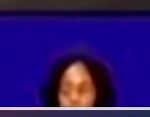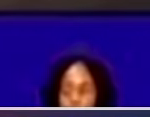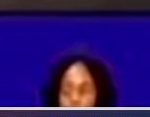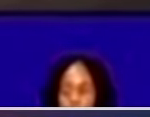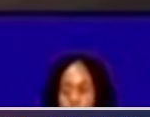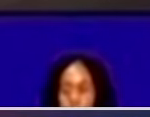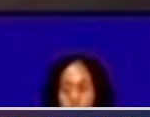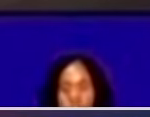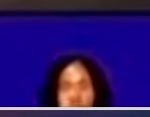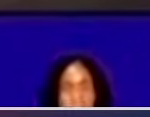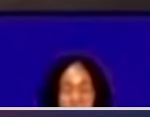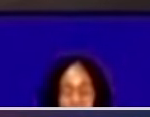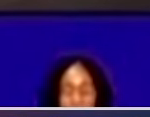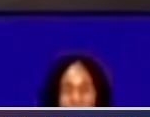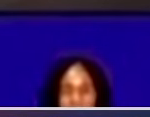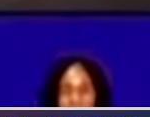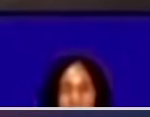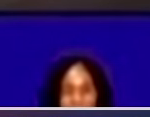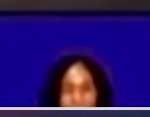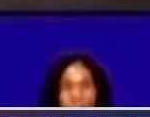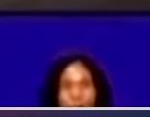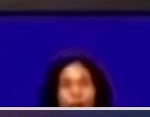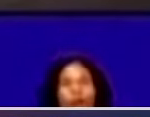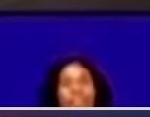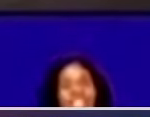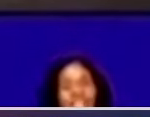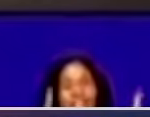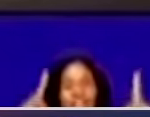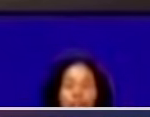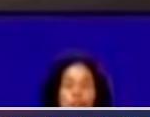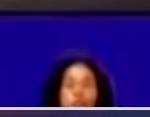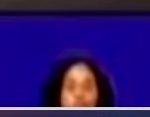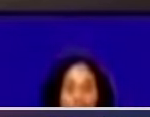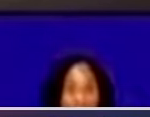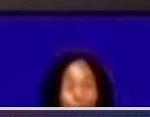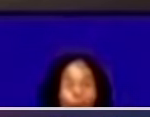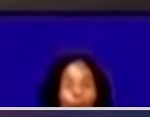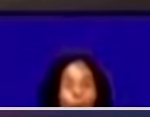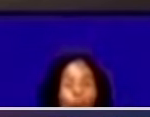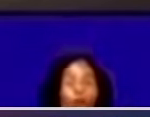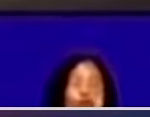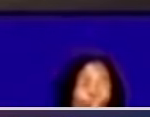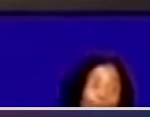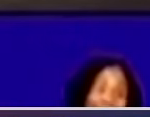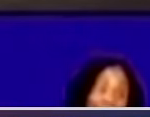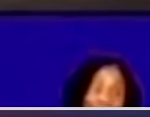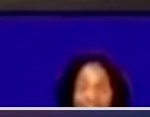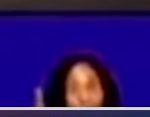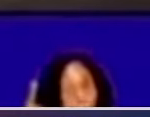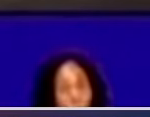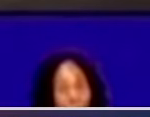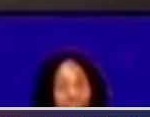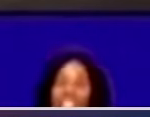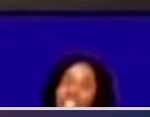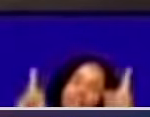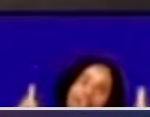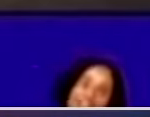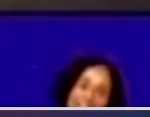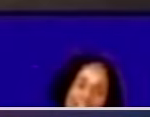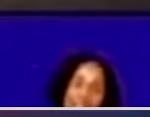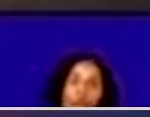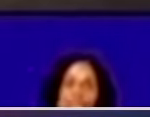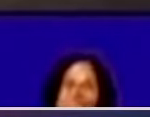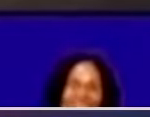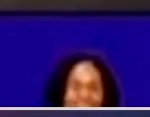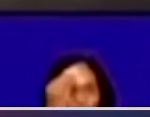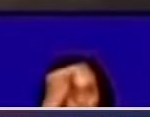You see, it all comes down to the difference between talking and doing. And that's what we need to keep in mind